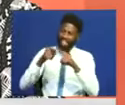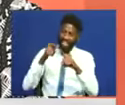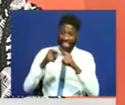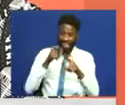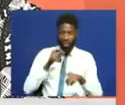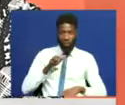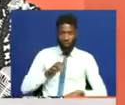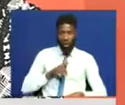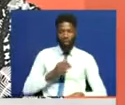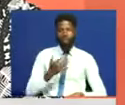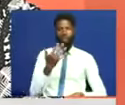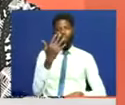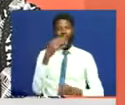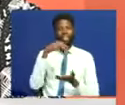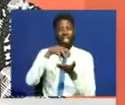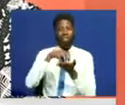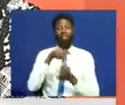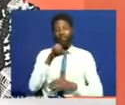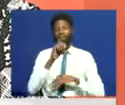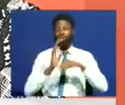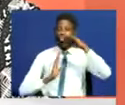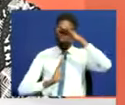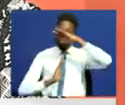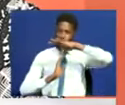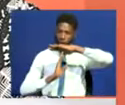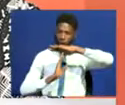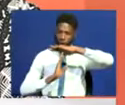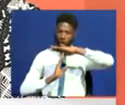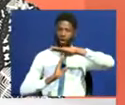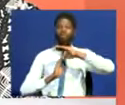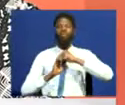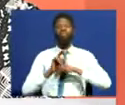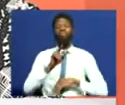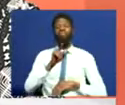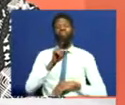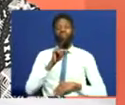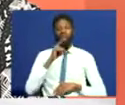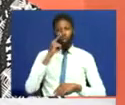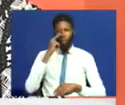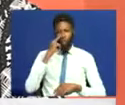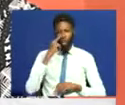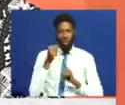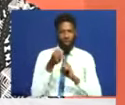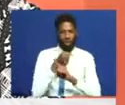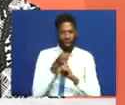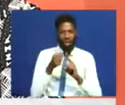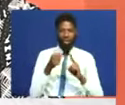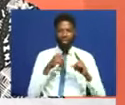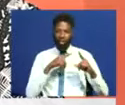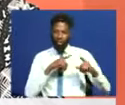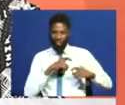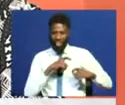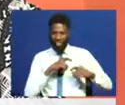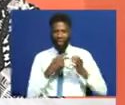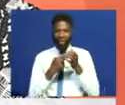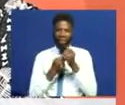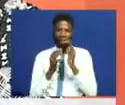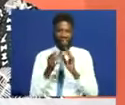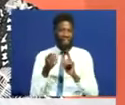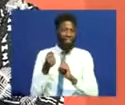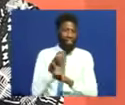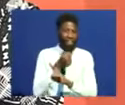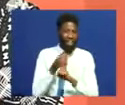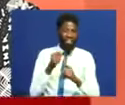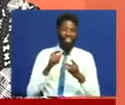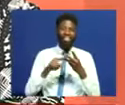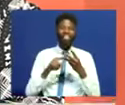and yeah. Mostly that. So domestic violence, intimate partner violence, sexual violence, which I have defined and where it falls